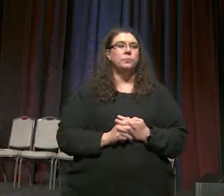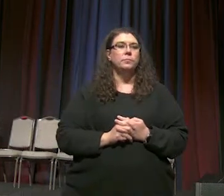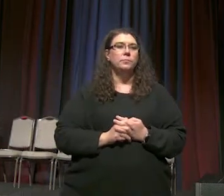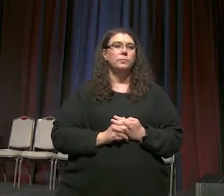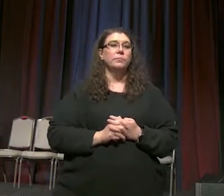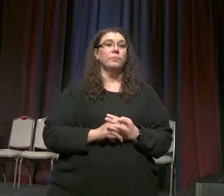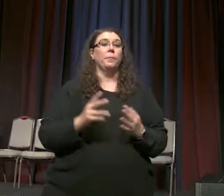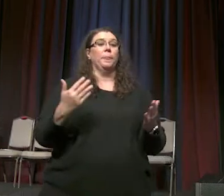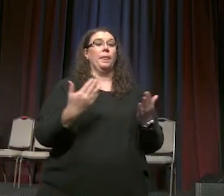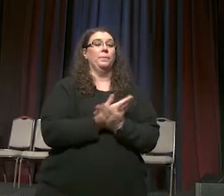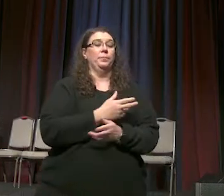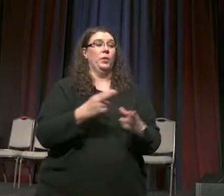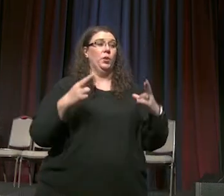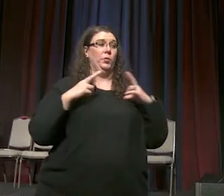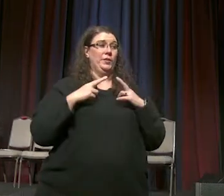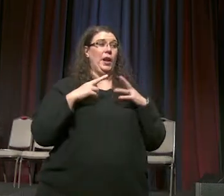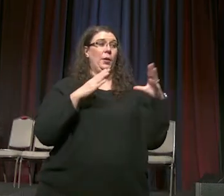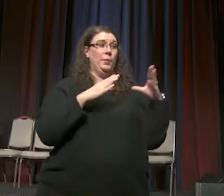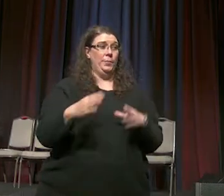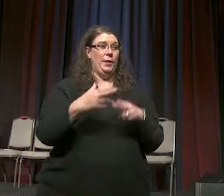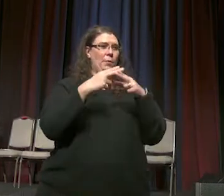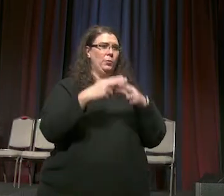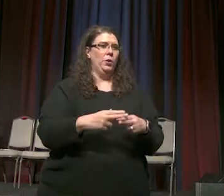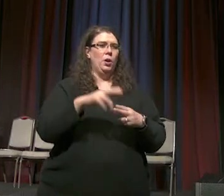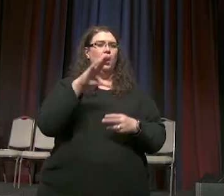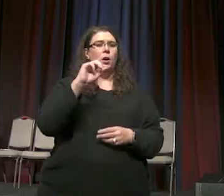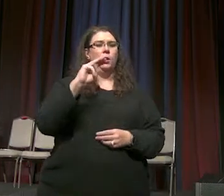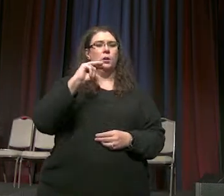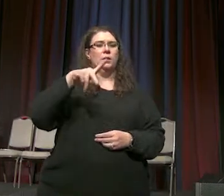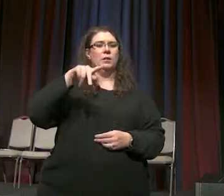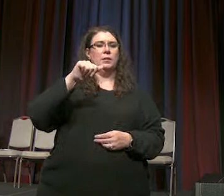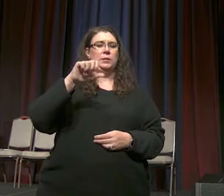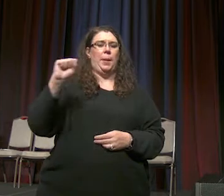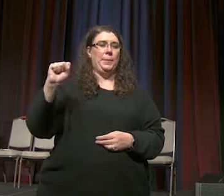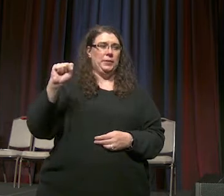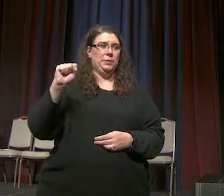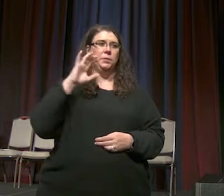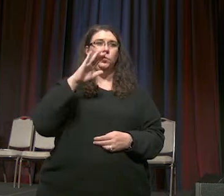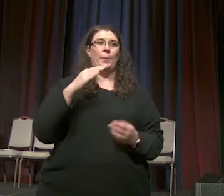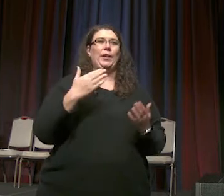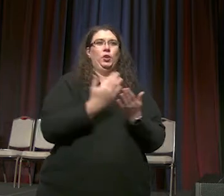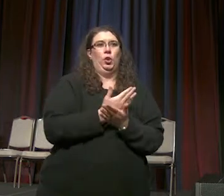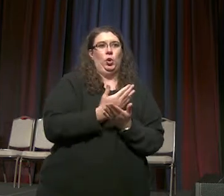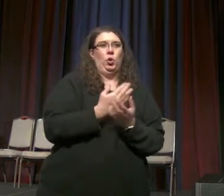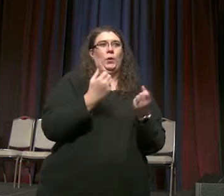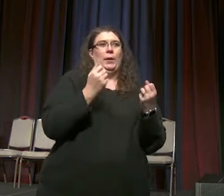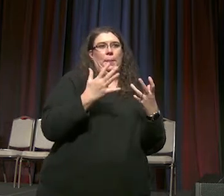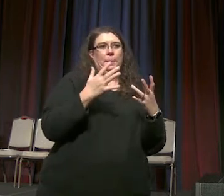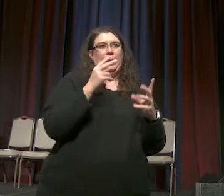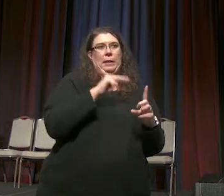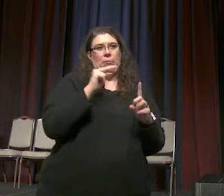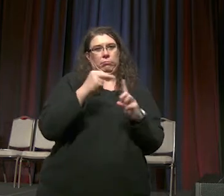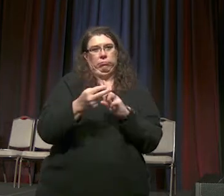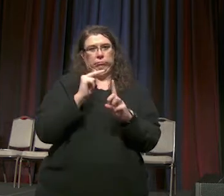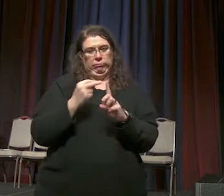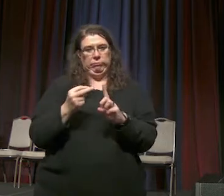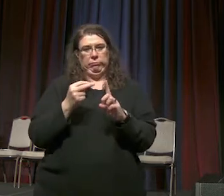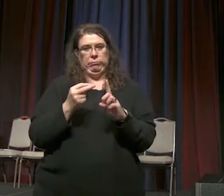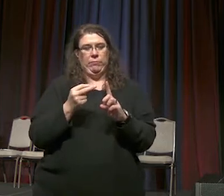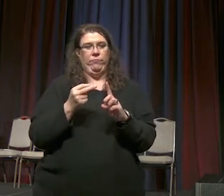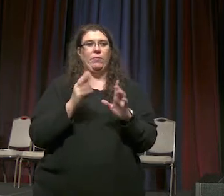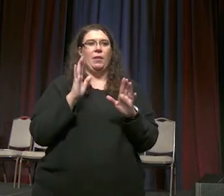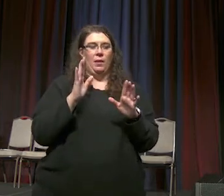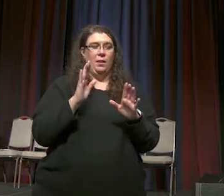retirement plan, which we call Compass, will be new in many respects, it is